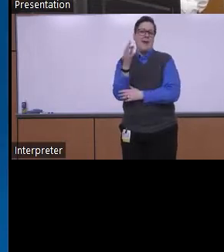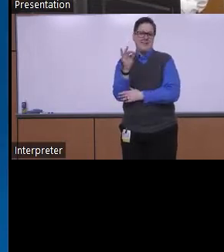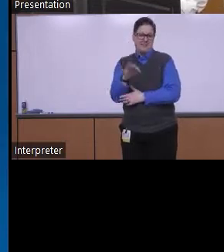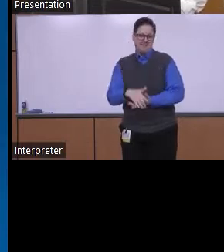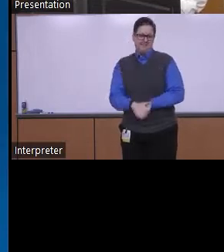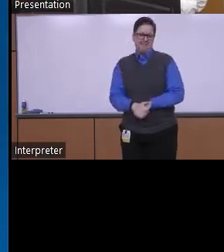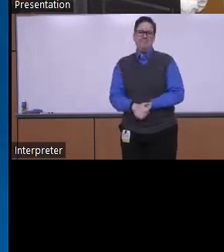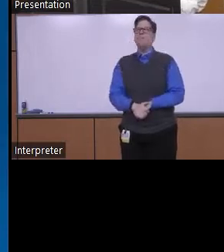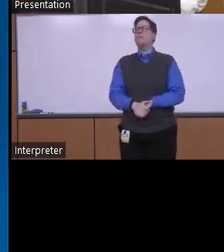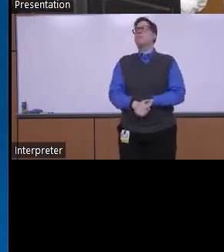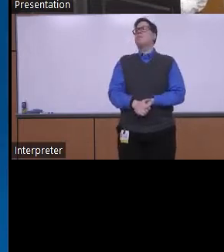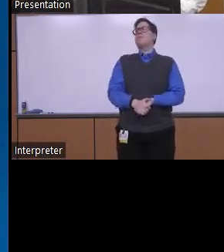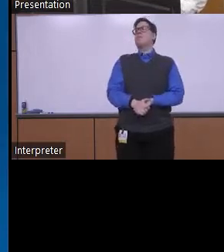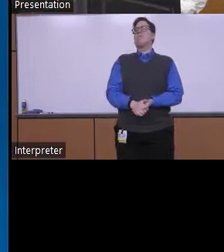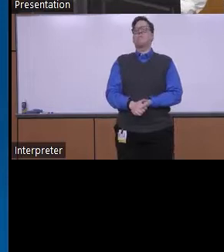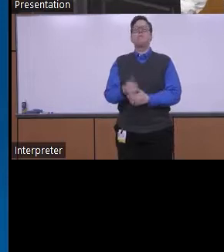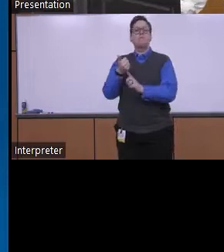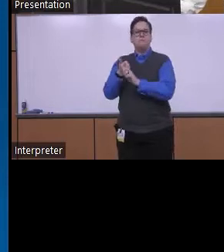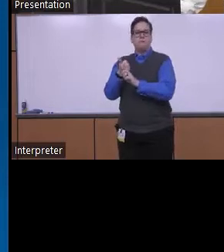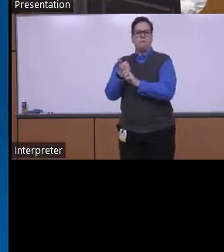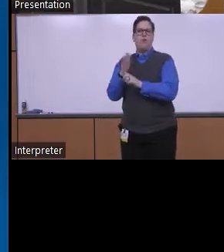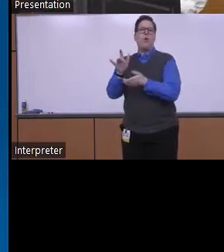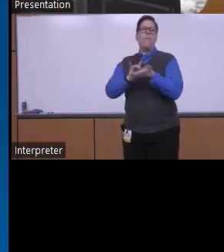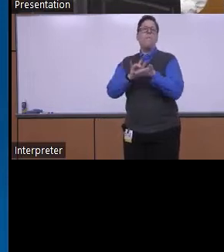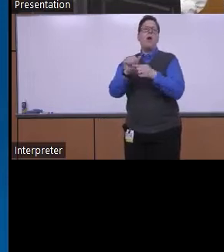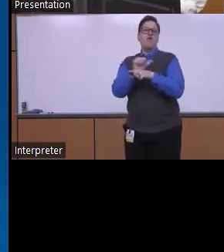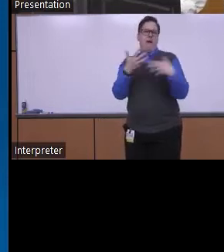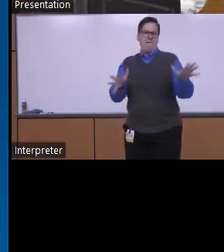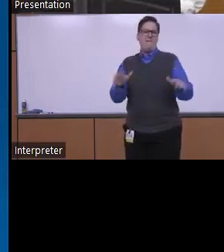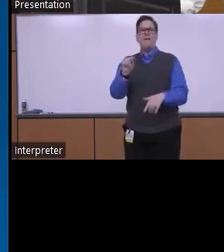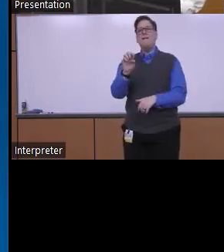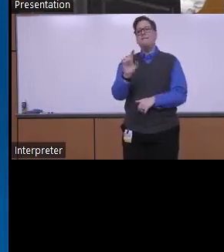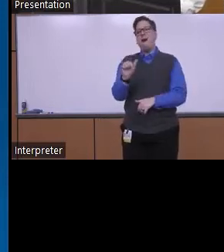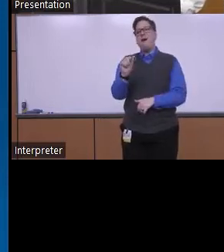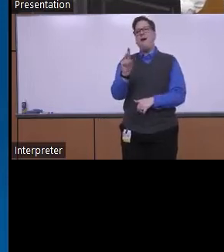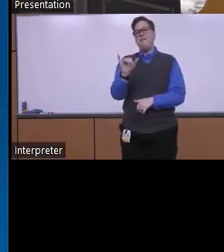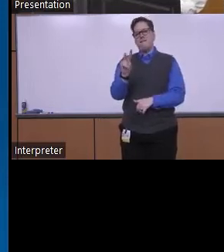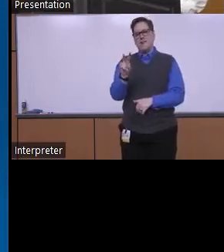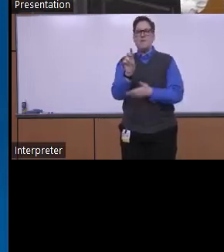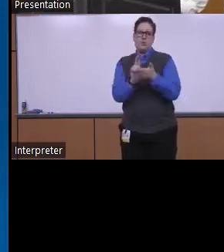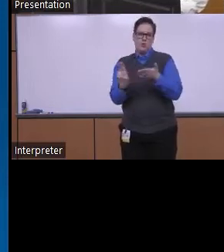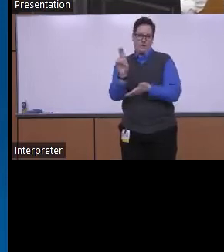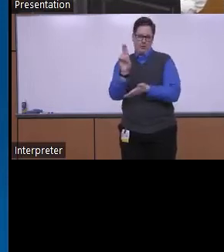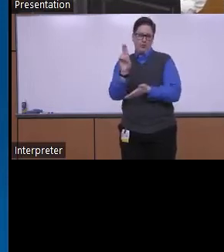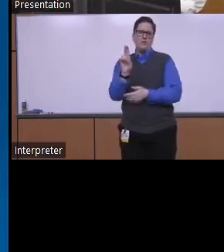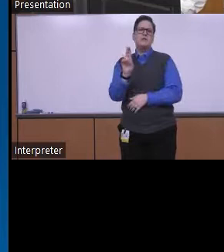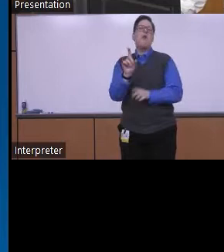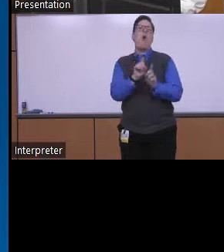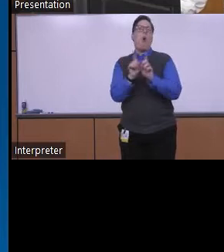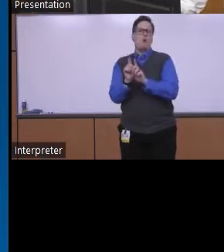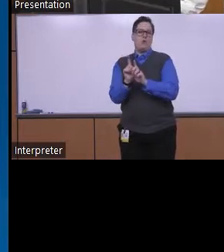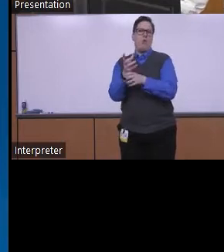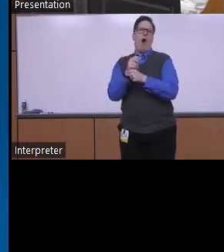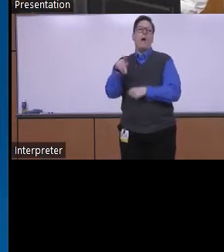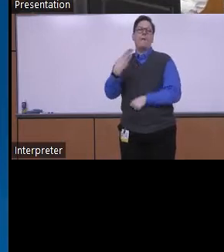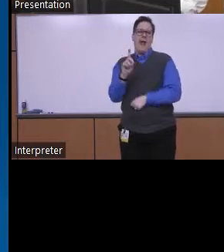2019. And she completed her medical training at Tel Aviv University, from where she also